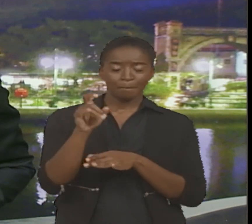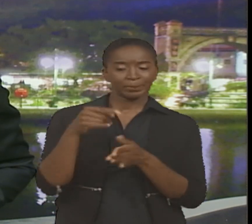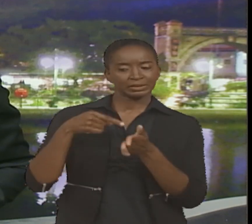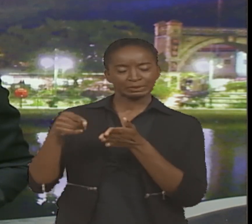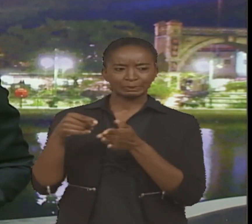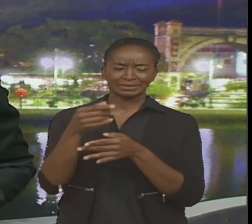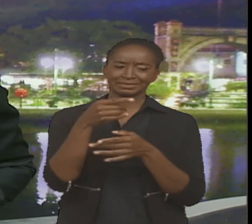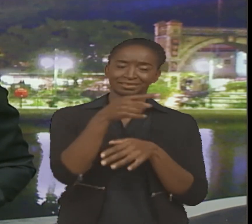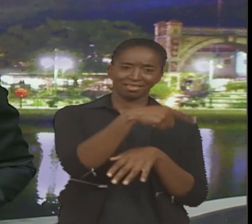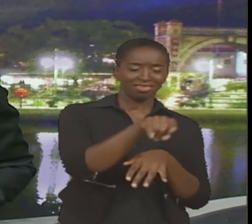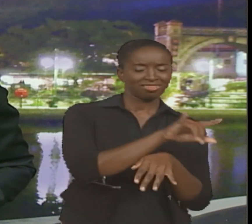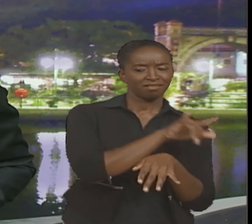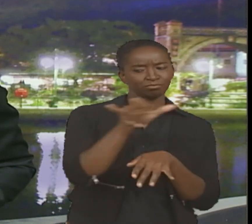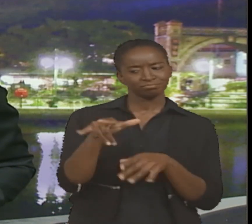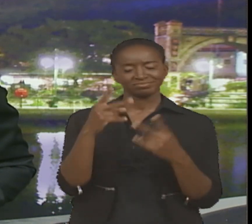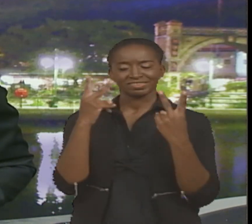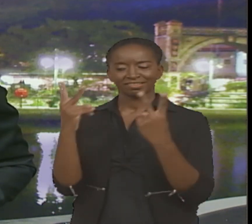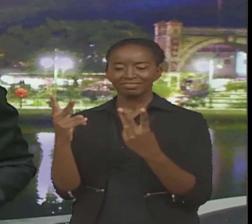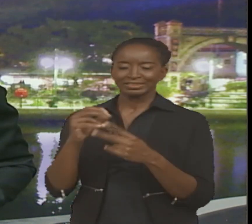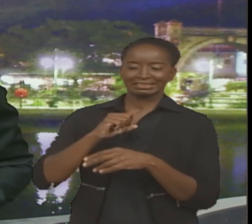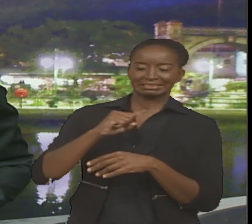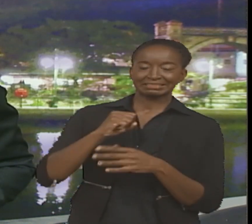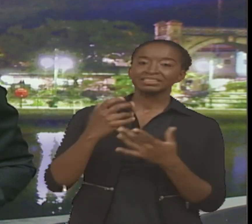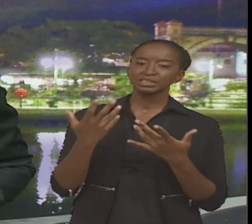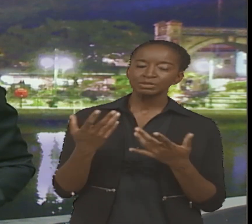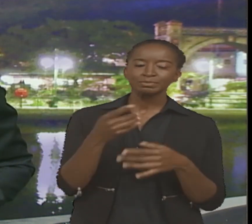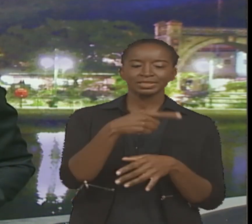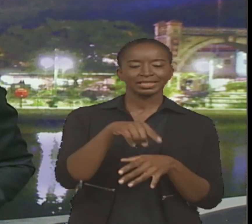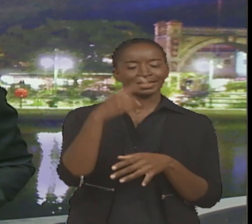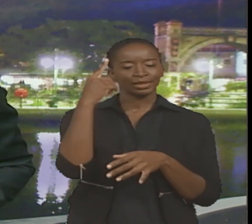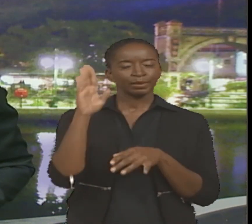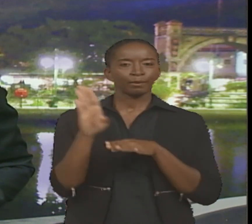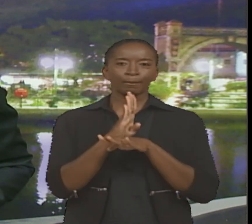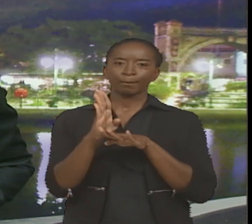measures, assured that visitors are value for money on the island.